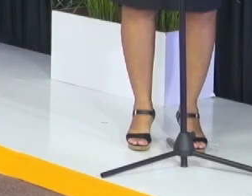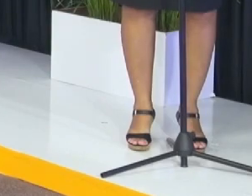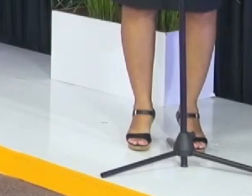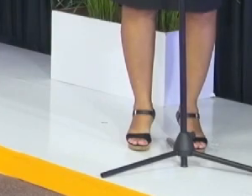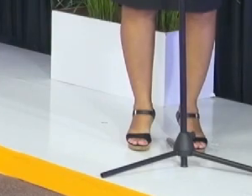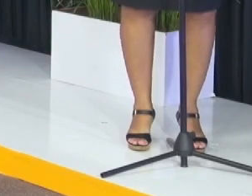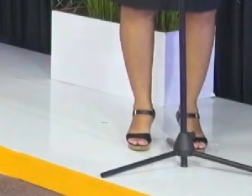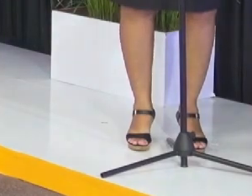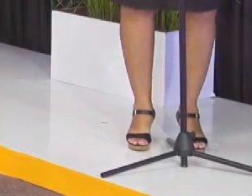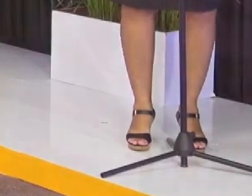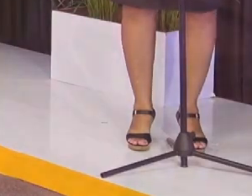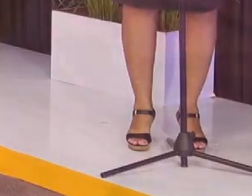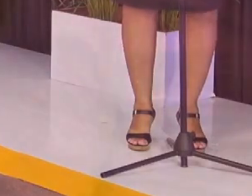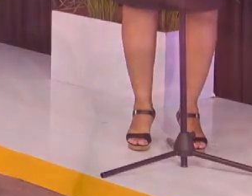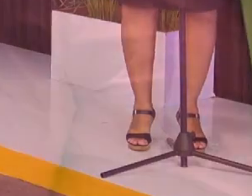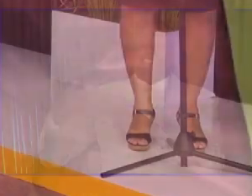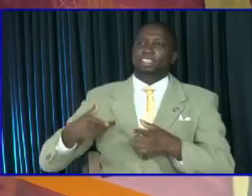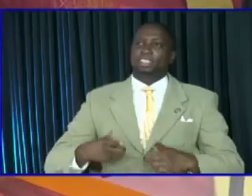to you.